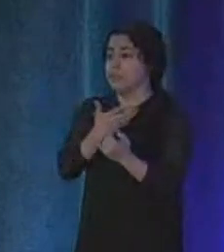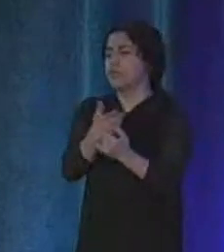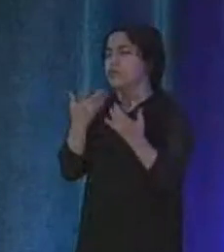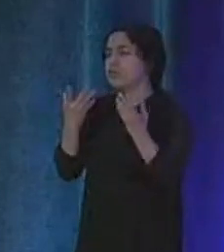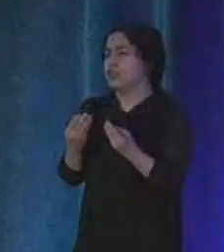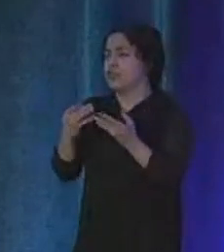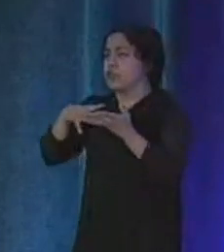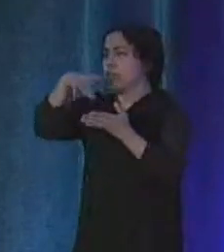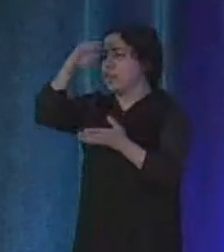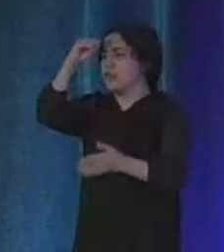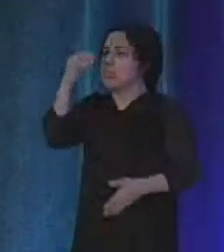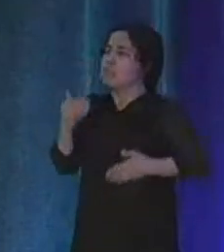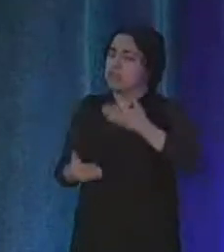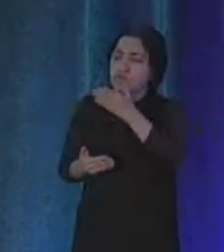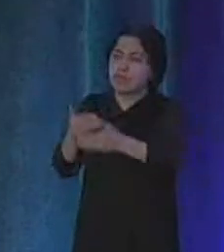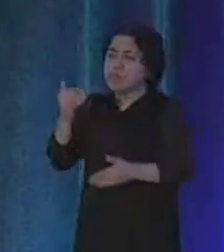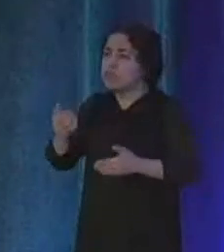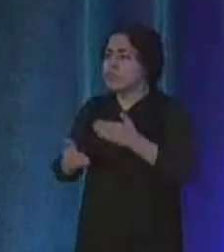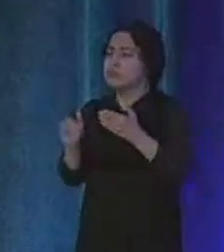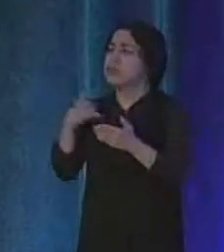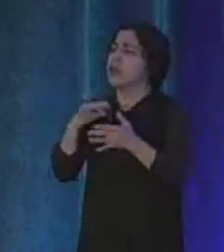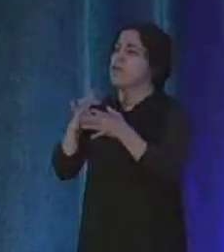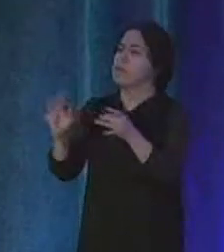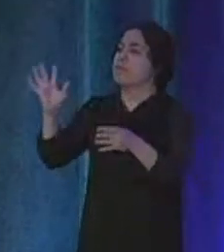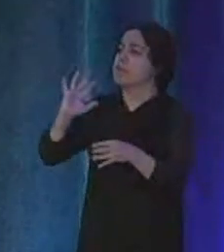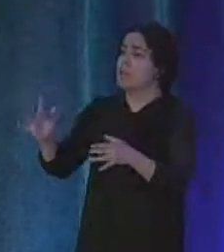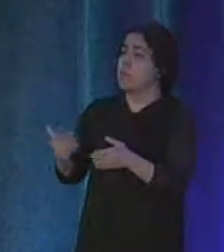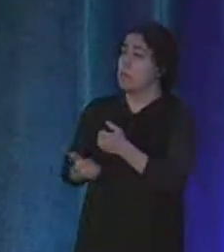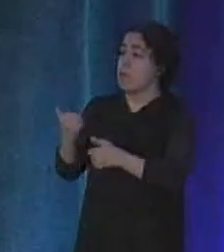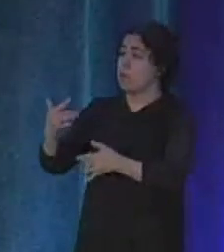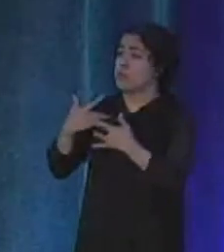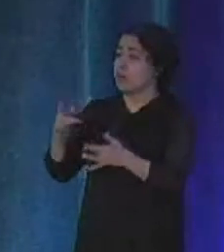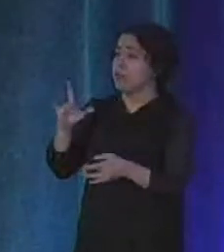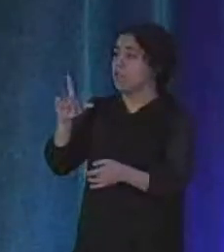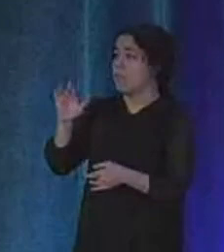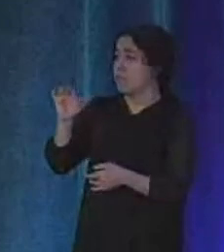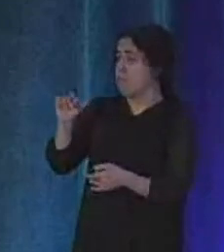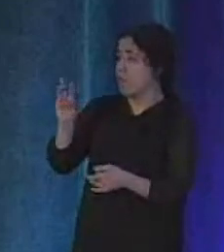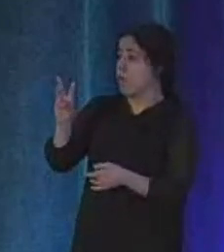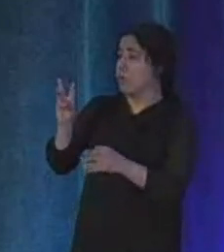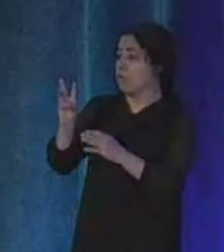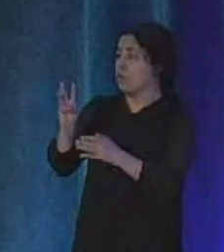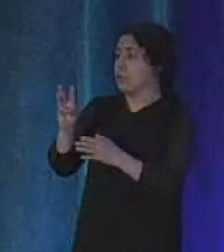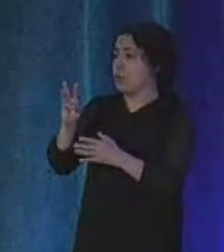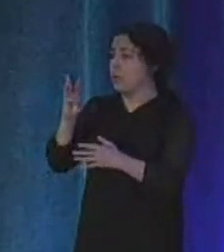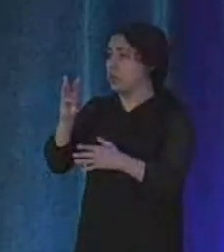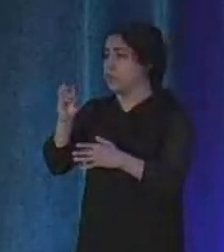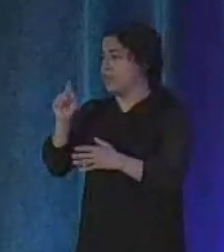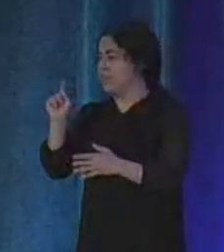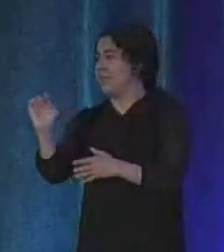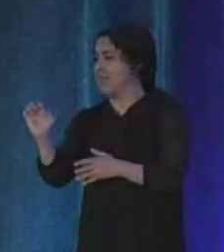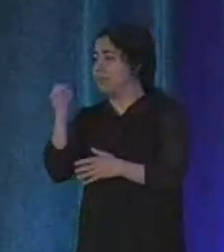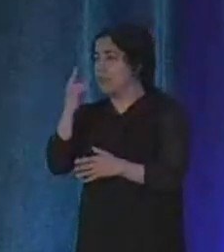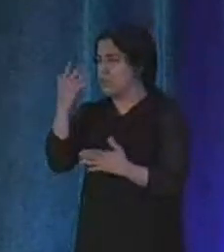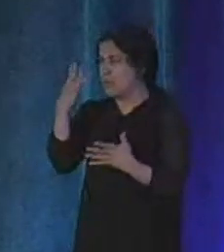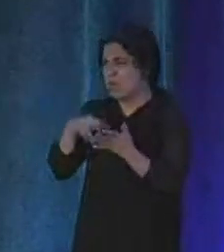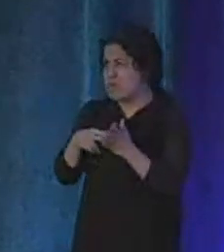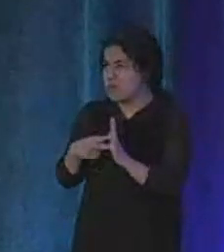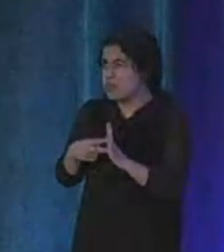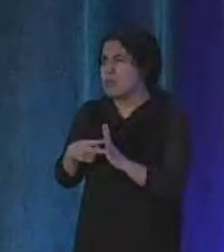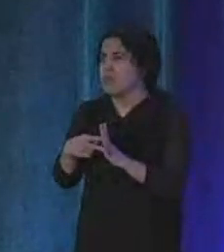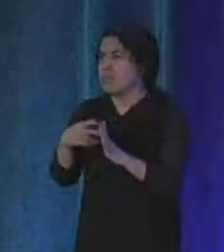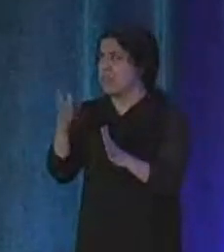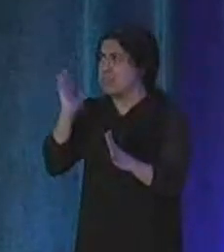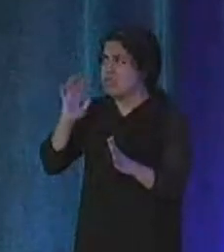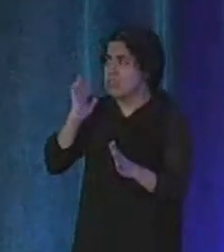right? Like I mentioned, most folks have been in a flow state before, even if you didn't know it by name or really have that under